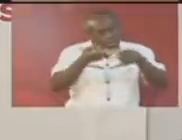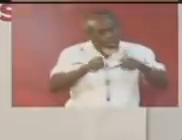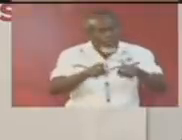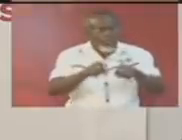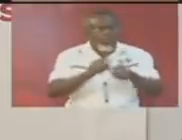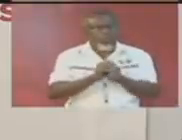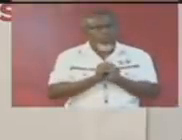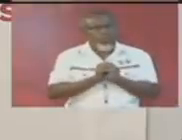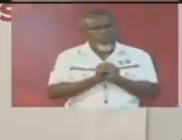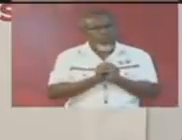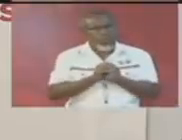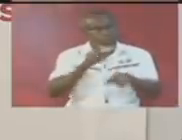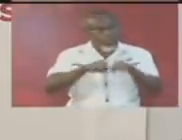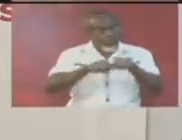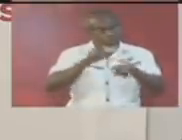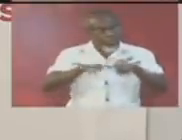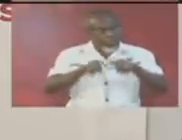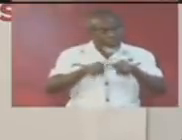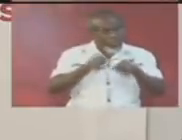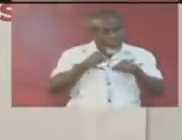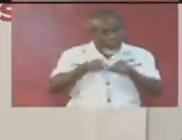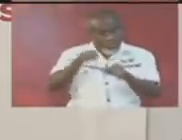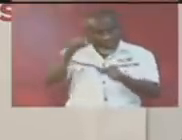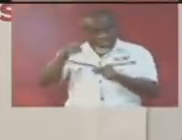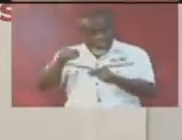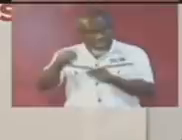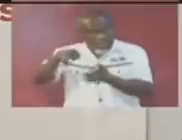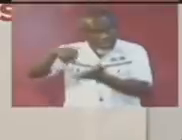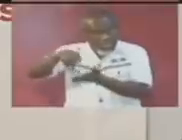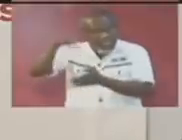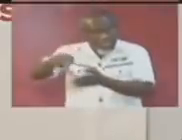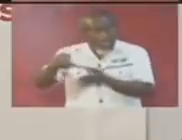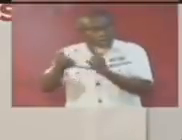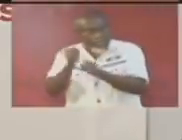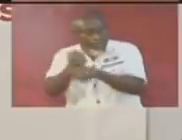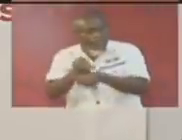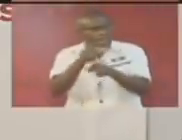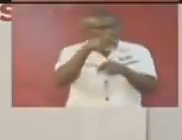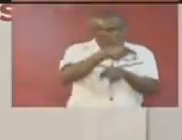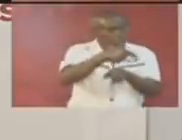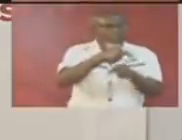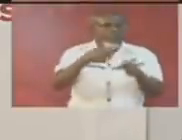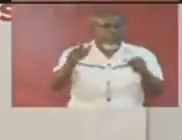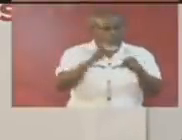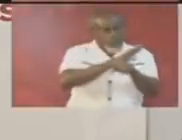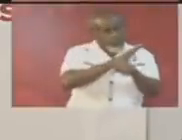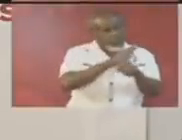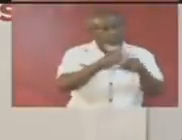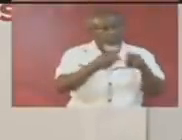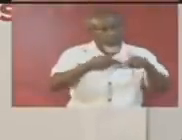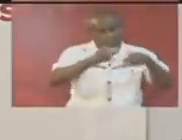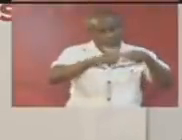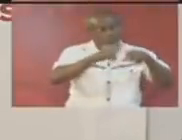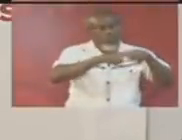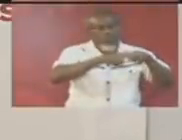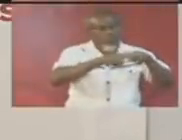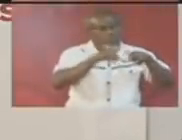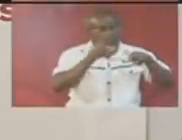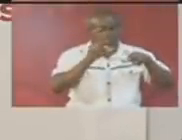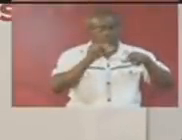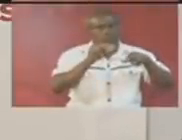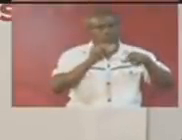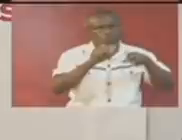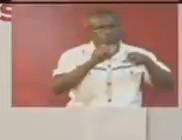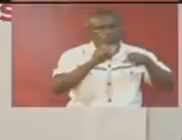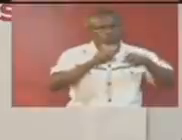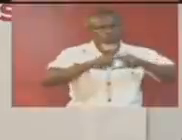demonstrated. So while we can't peg it directly, we do know that the behaviors themselves have repeatedly,